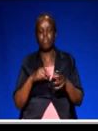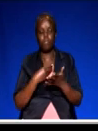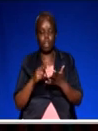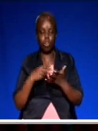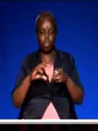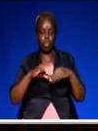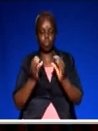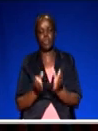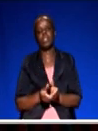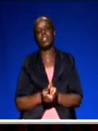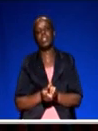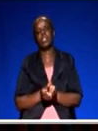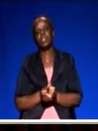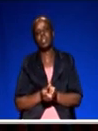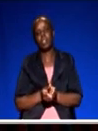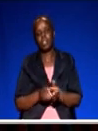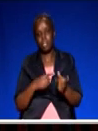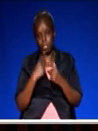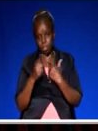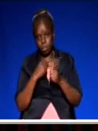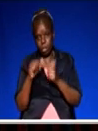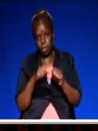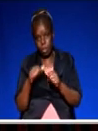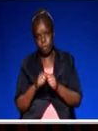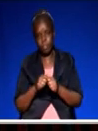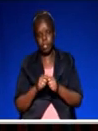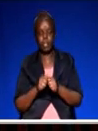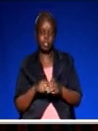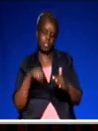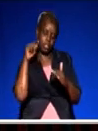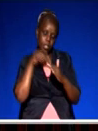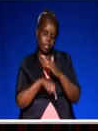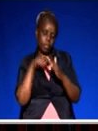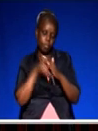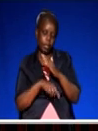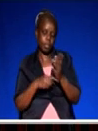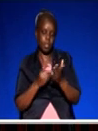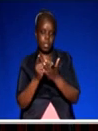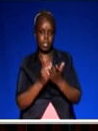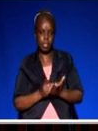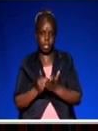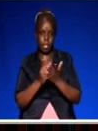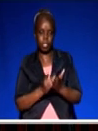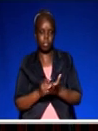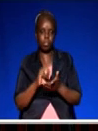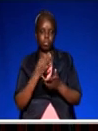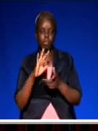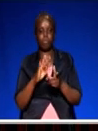community. Now let us delve into a deeper discussion on ideological